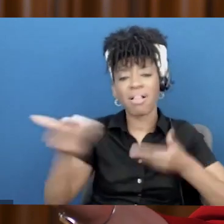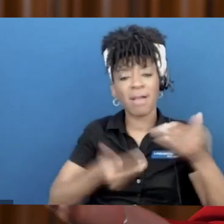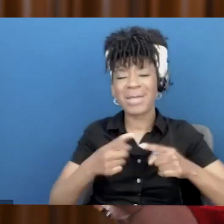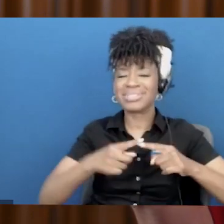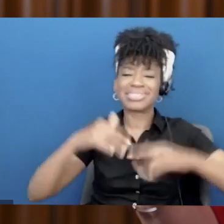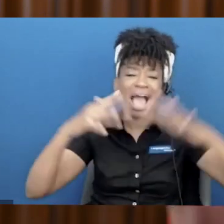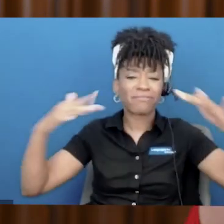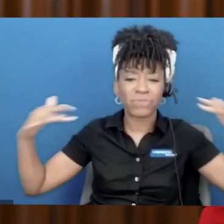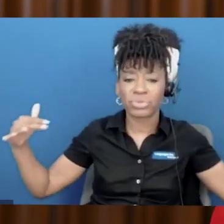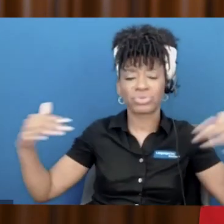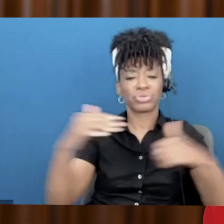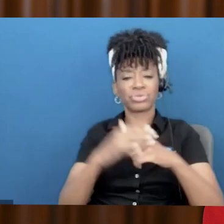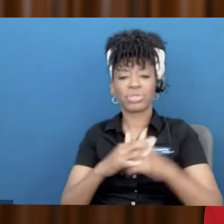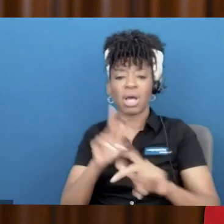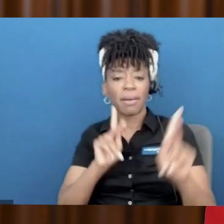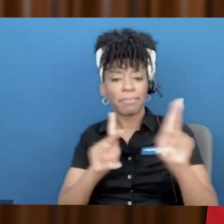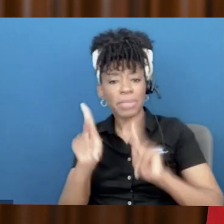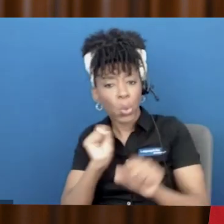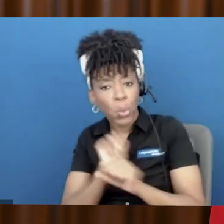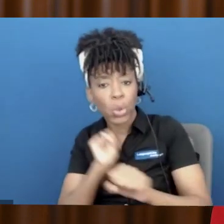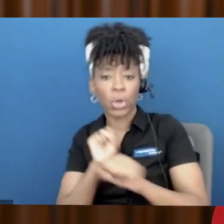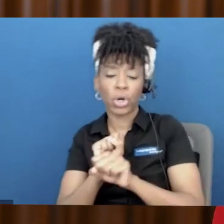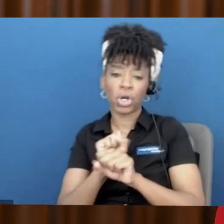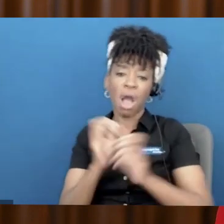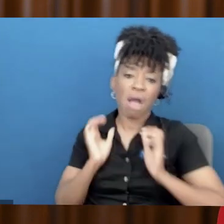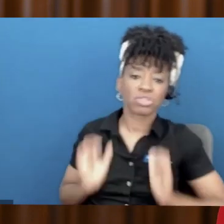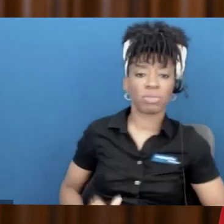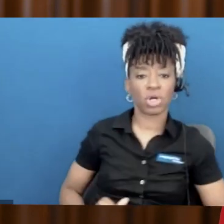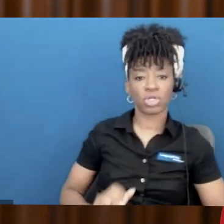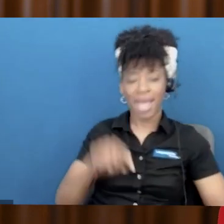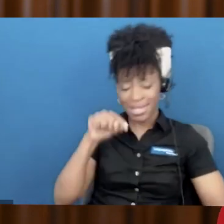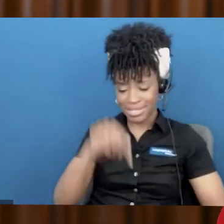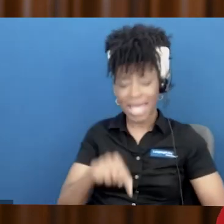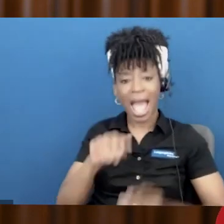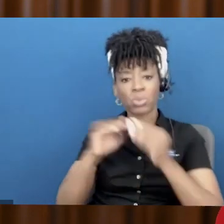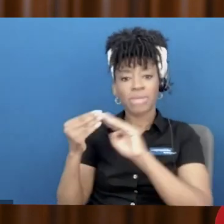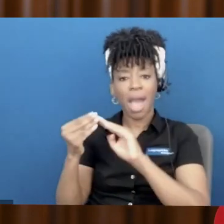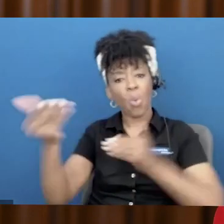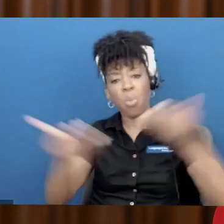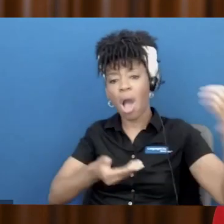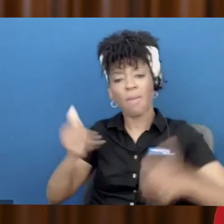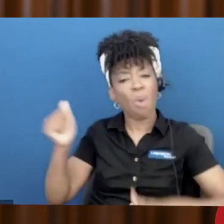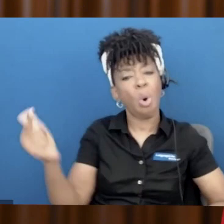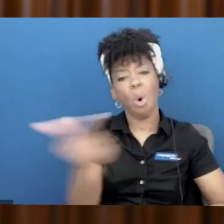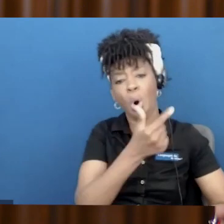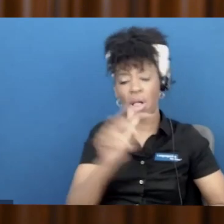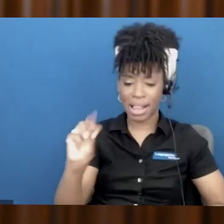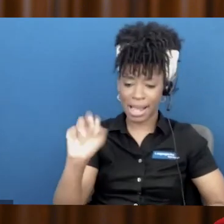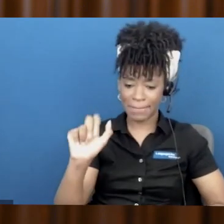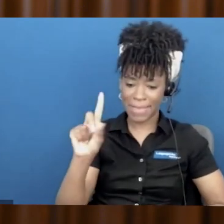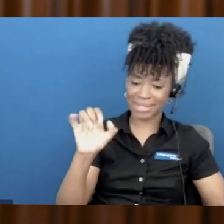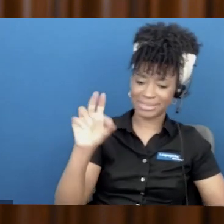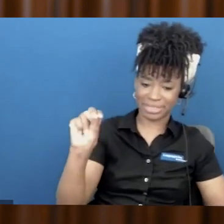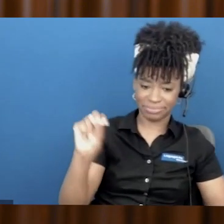ownership, employees, and customers, a downtown welcoming all Madisonians. Other